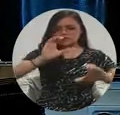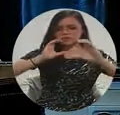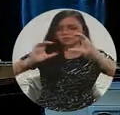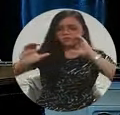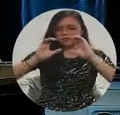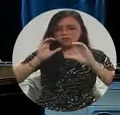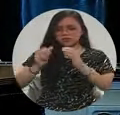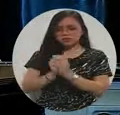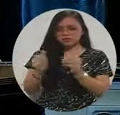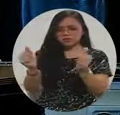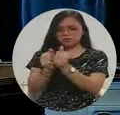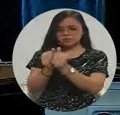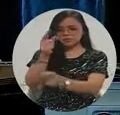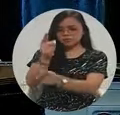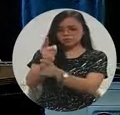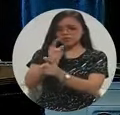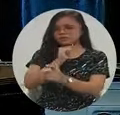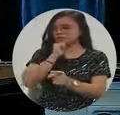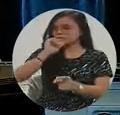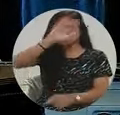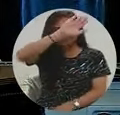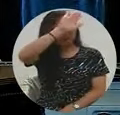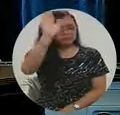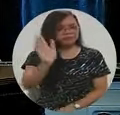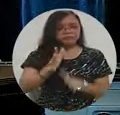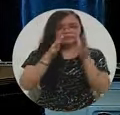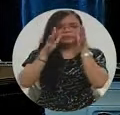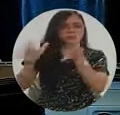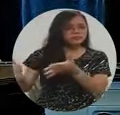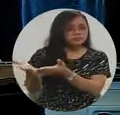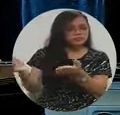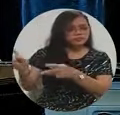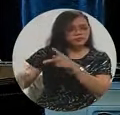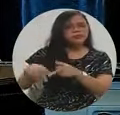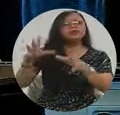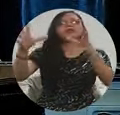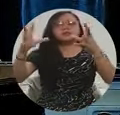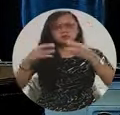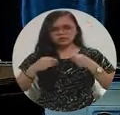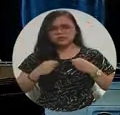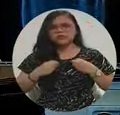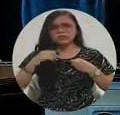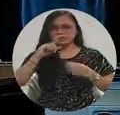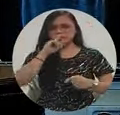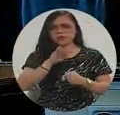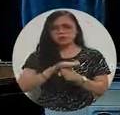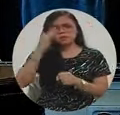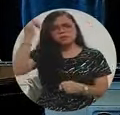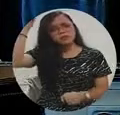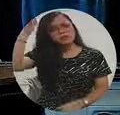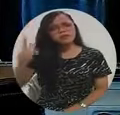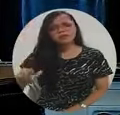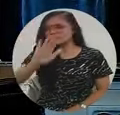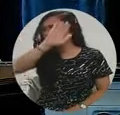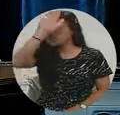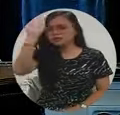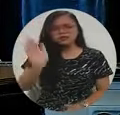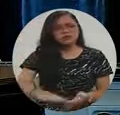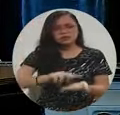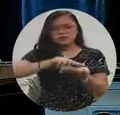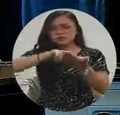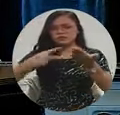let your conversation be without covetousness. I will never leave thee nor forsake thee. And we claim that promise because you are a God who will